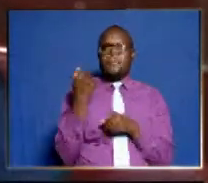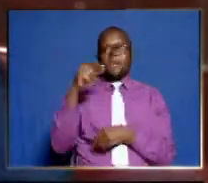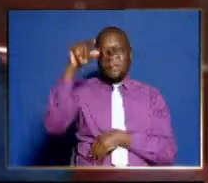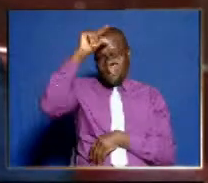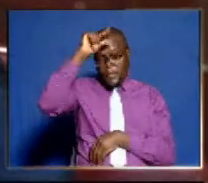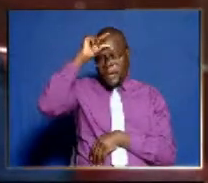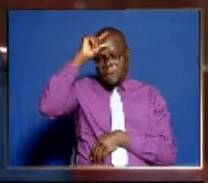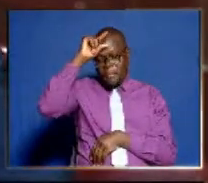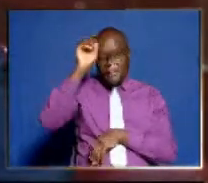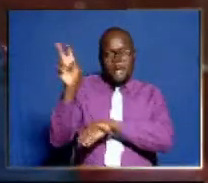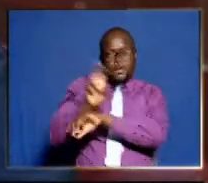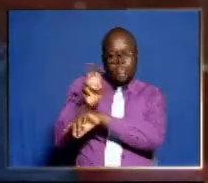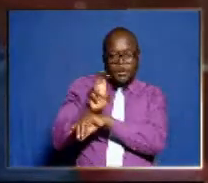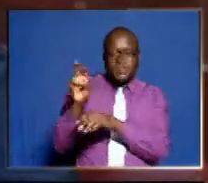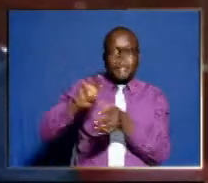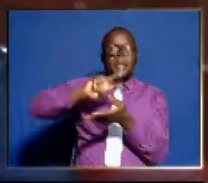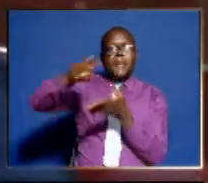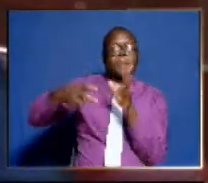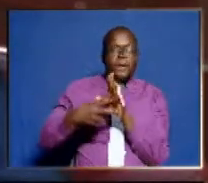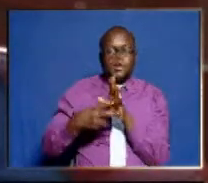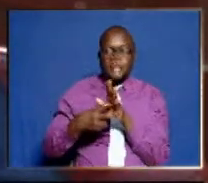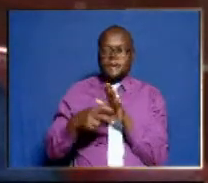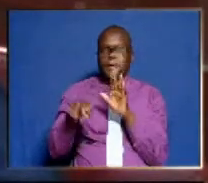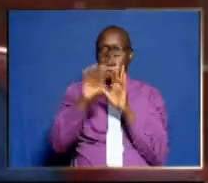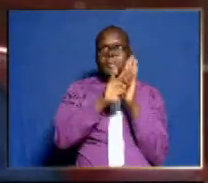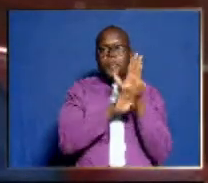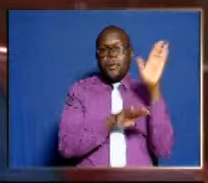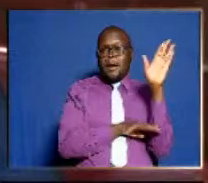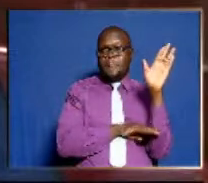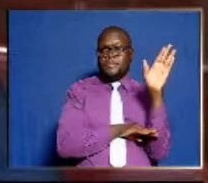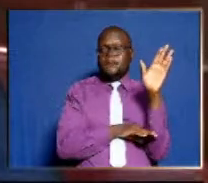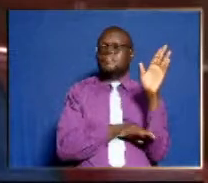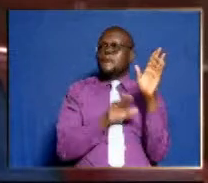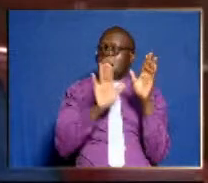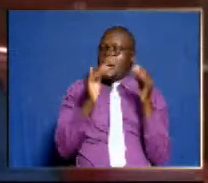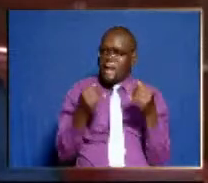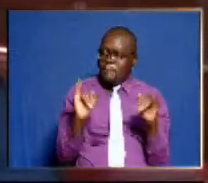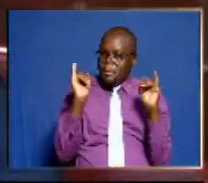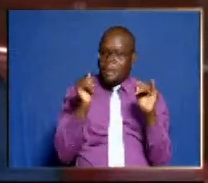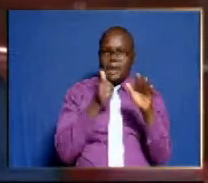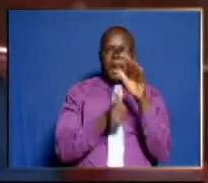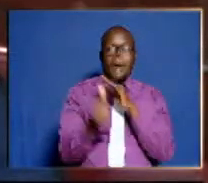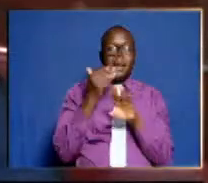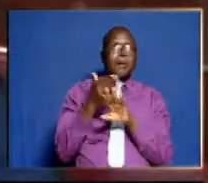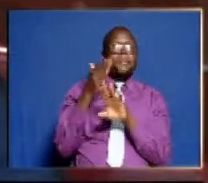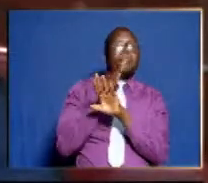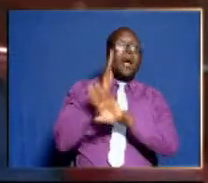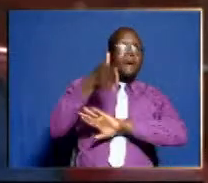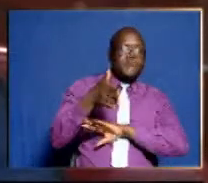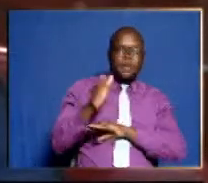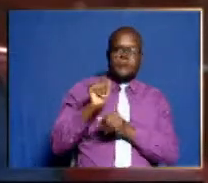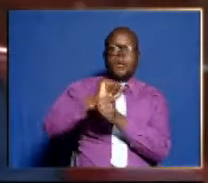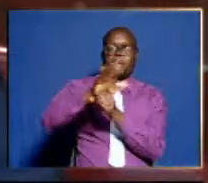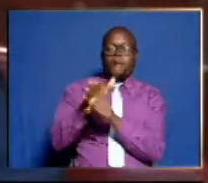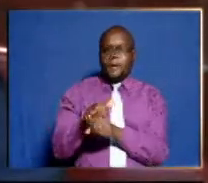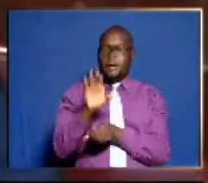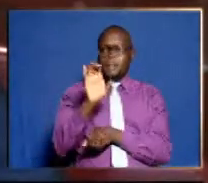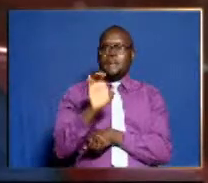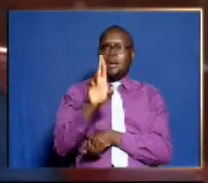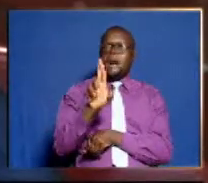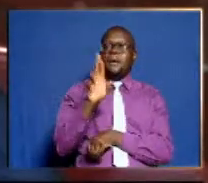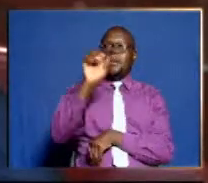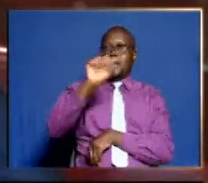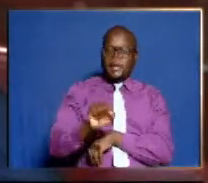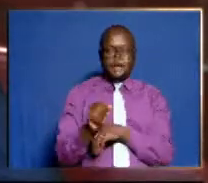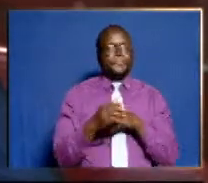government to monitor the programs being implemented under the post-COVID ERS. Indeed,